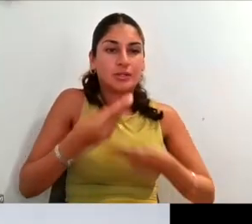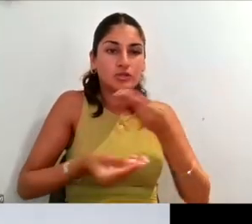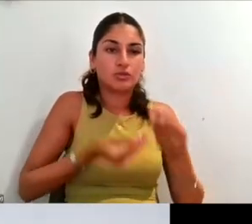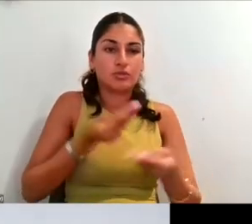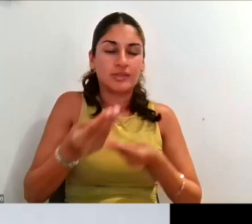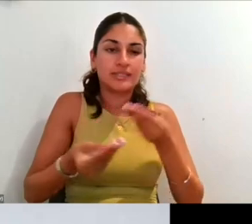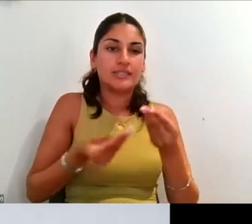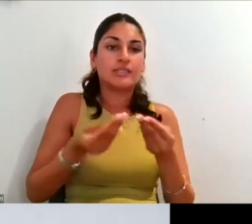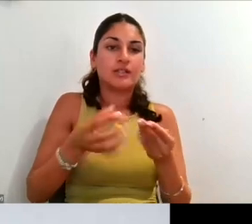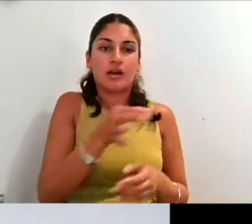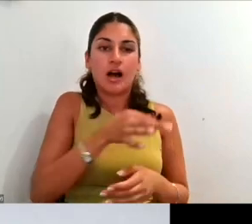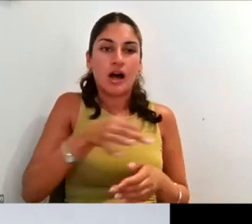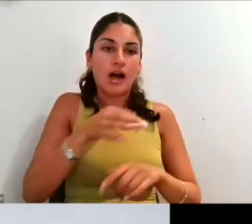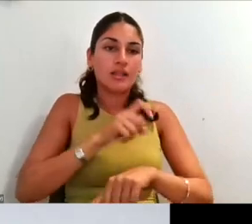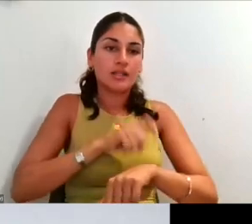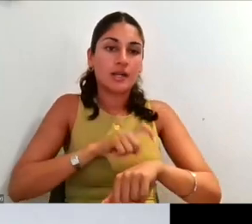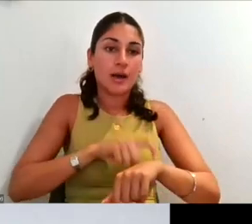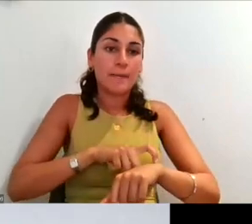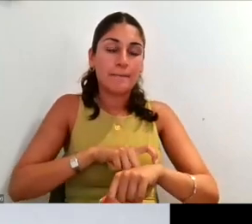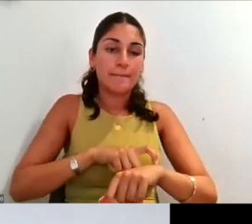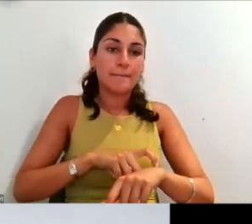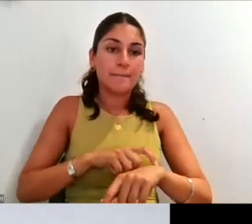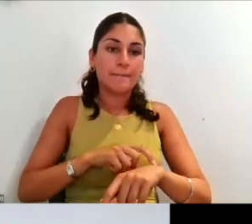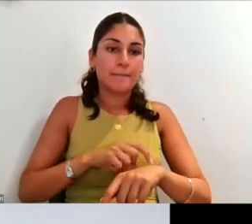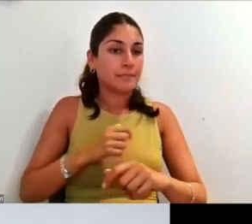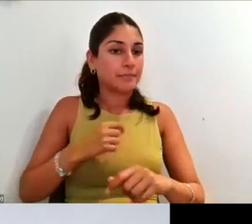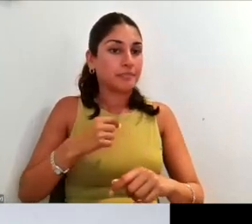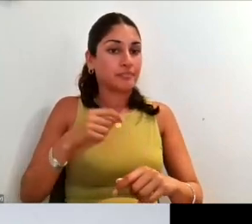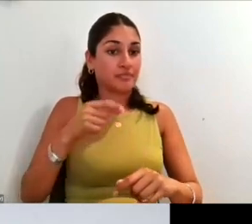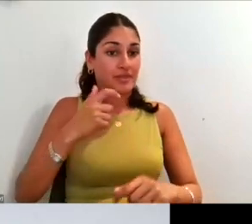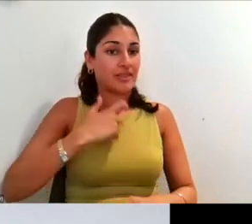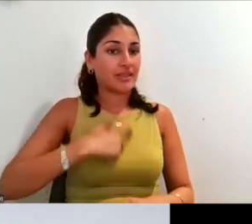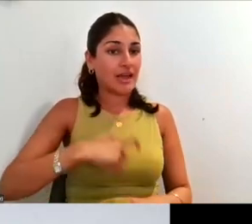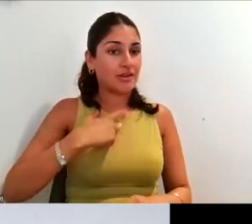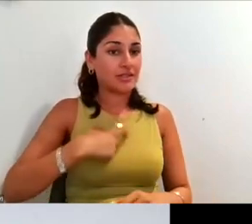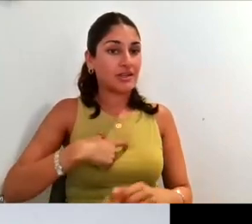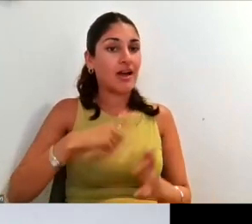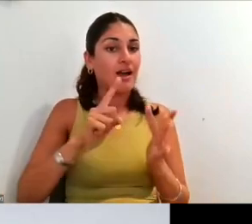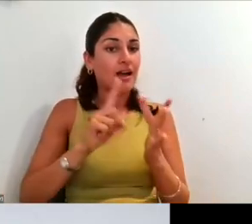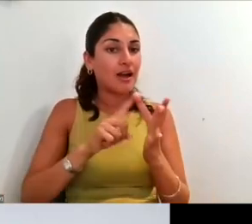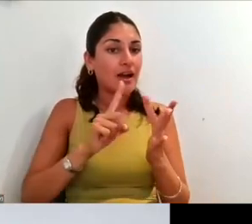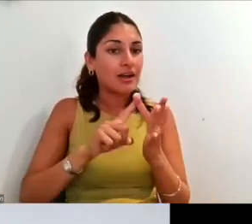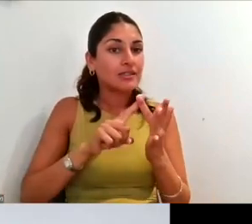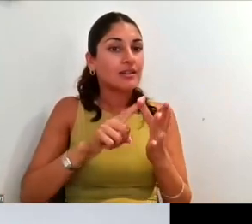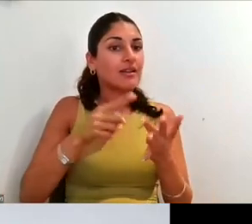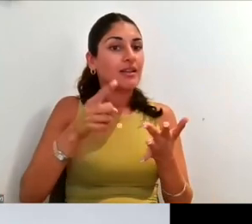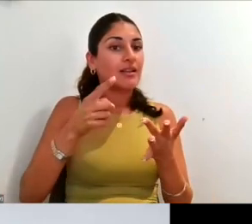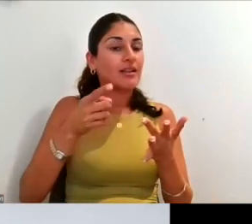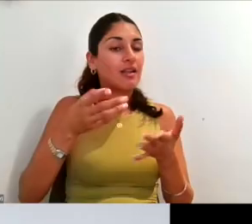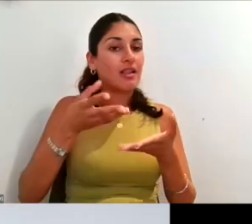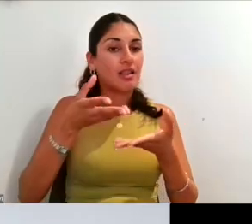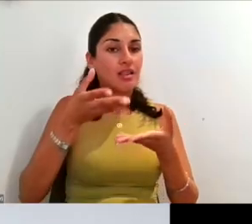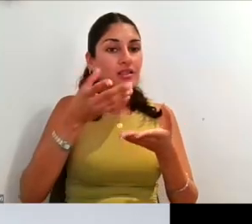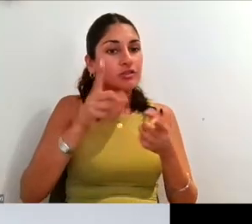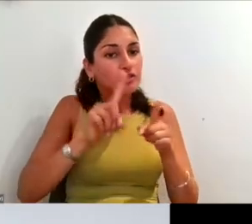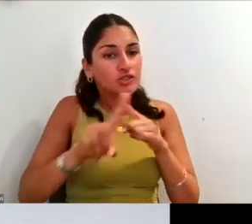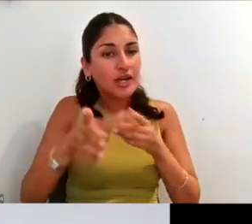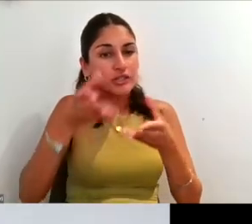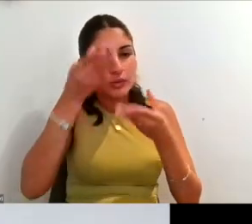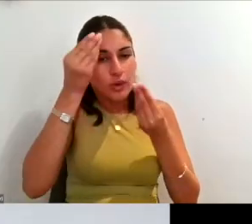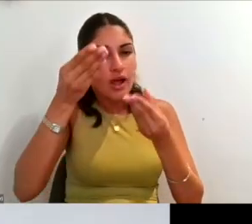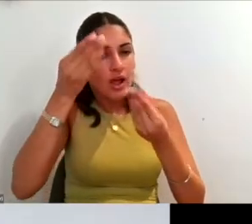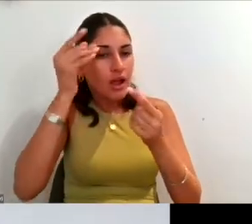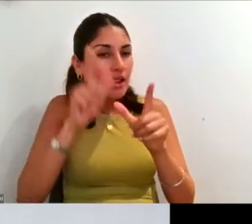it is the story of somebody learning their language, and that being a physical thing as well as like a